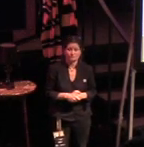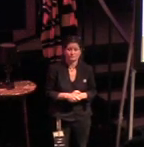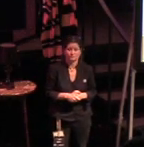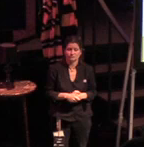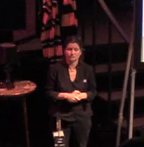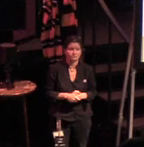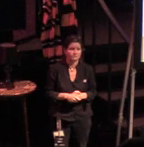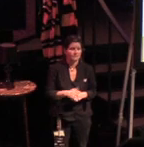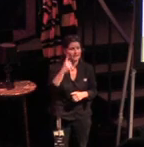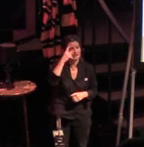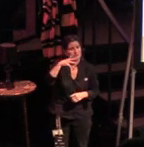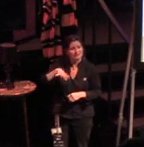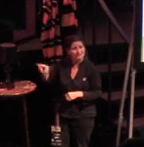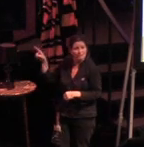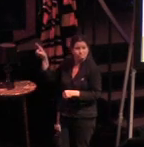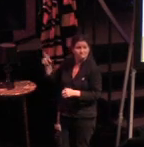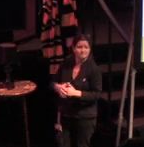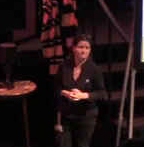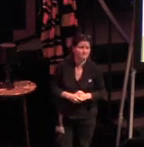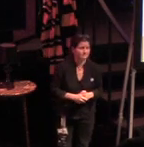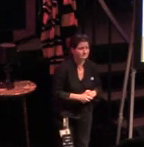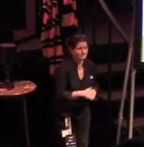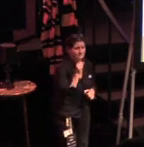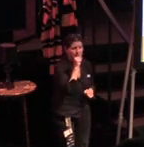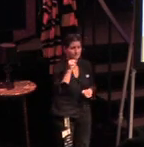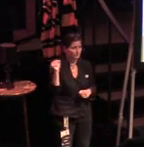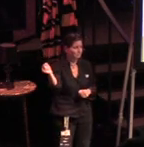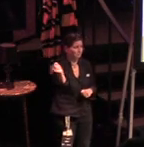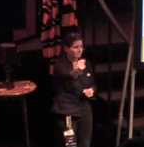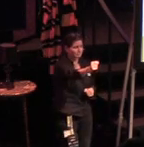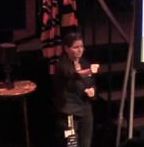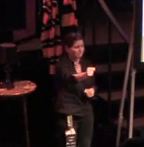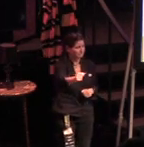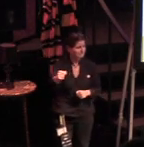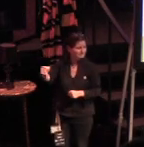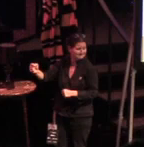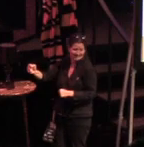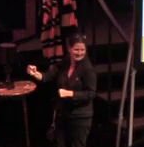think we need oh yeah we need it for them thank you